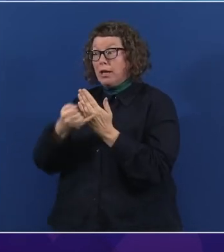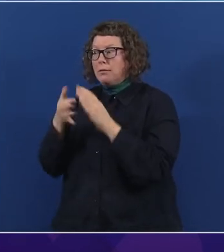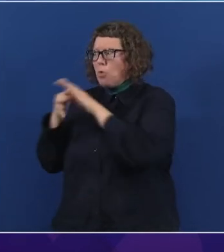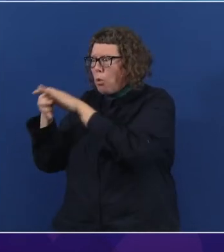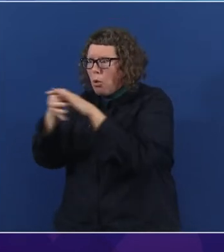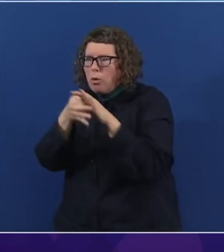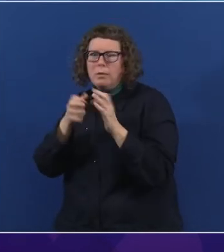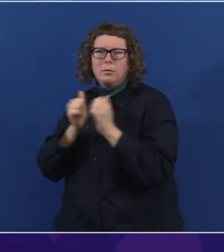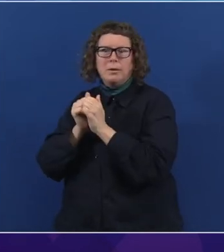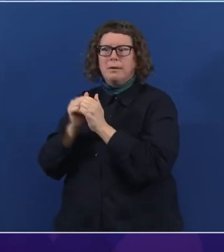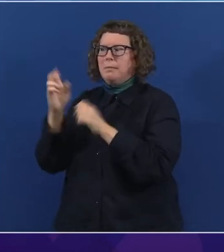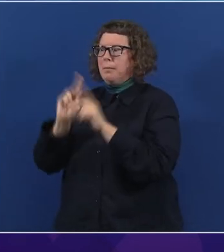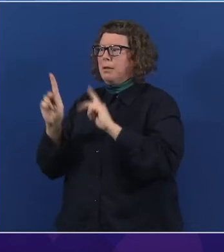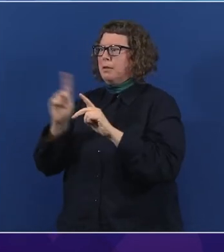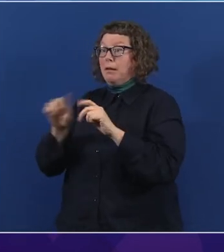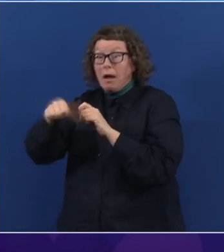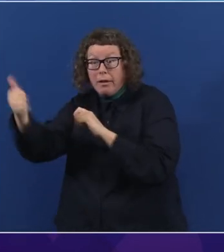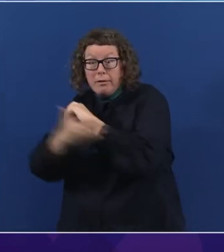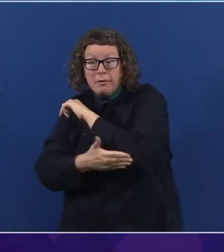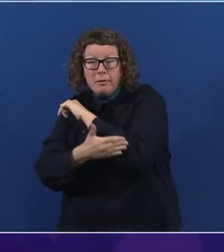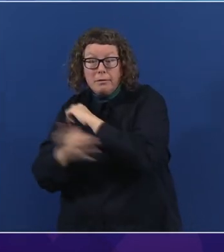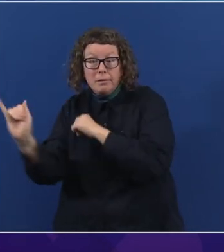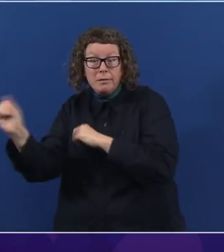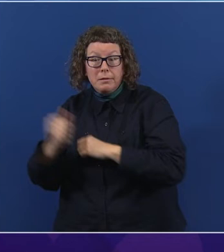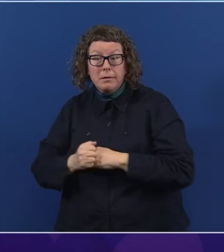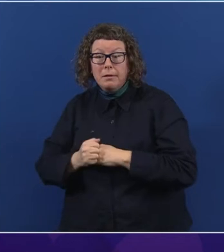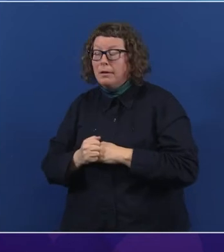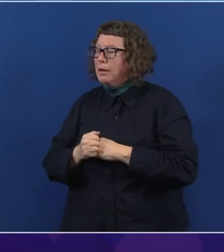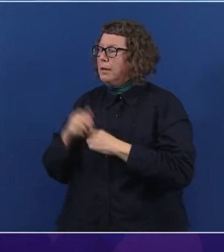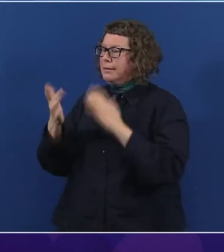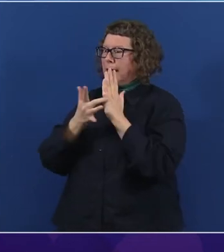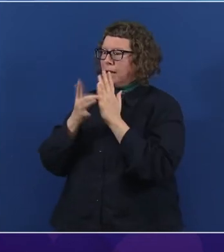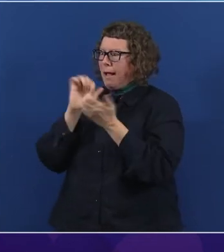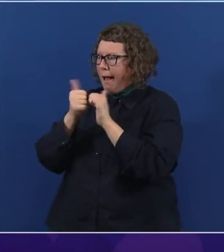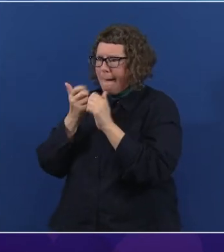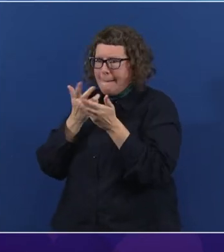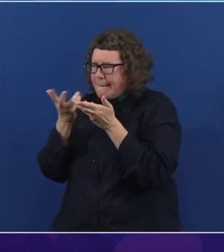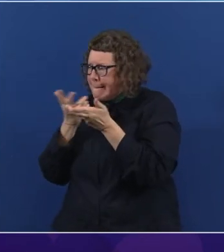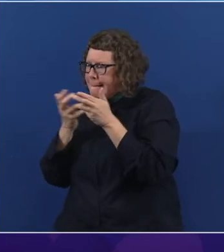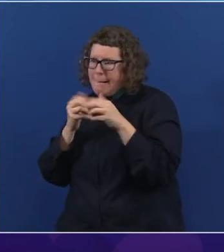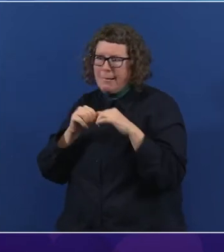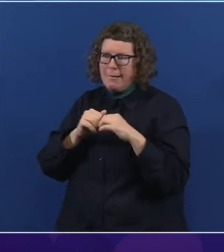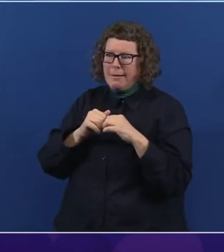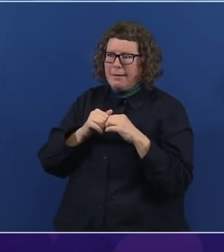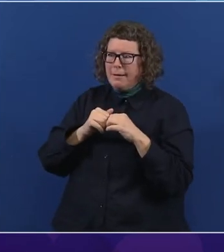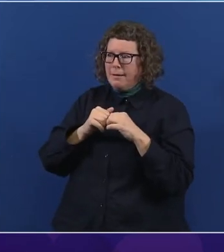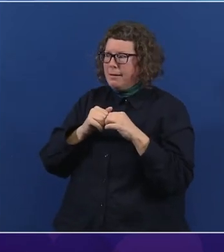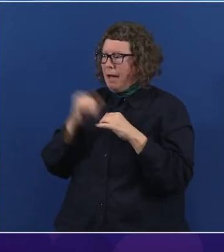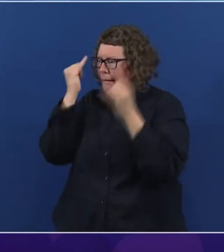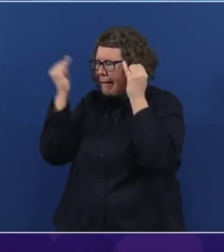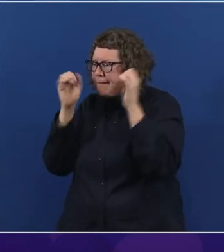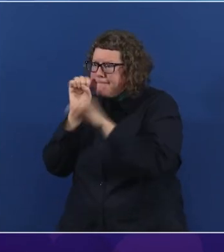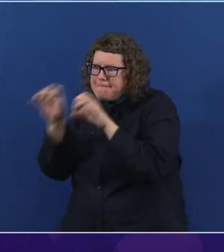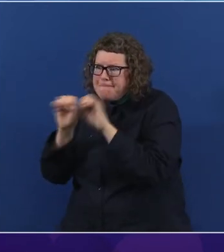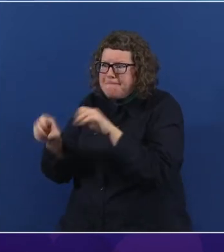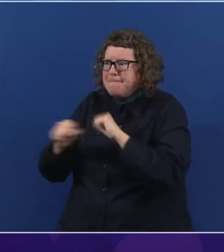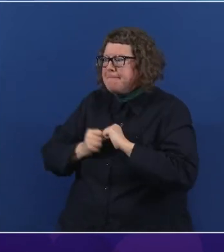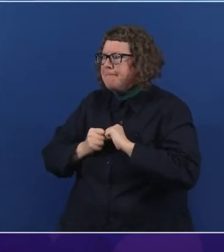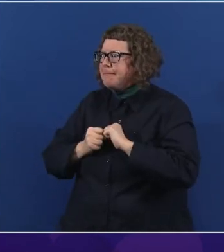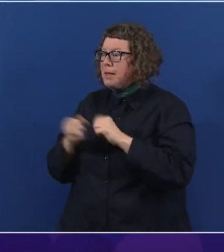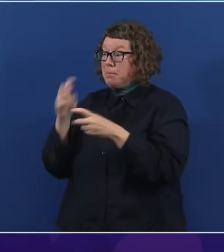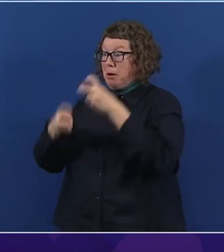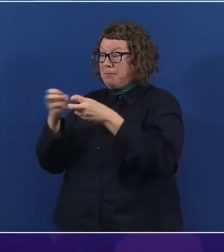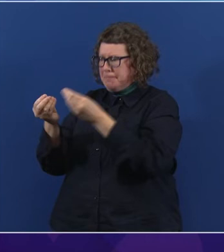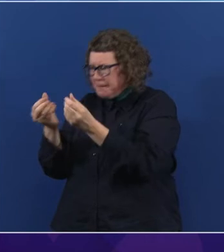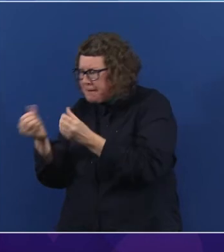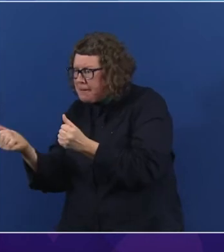projects with colleagues in different countries. Leveraging technology to communicate, conveying ideas, and